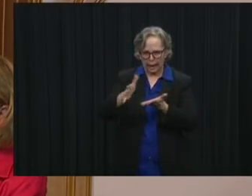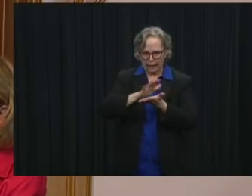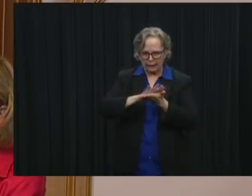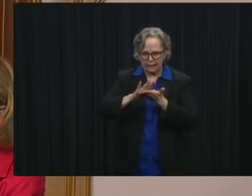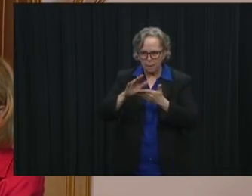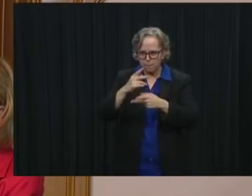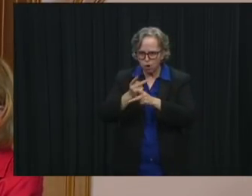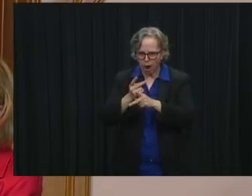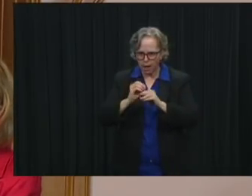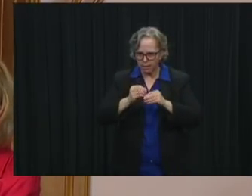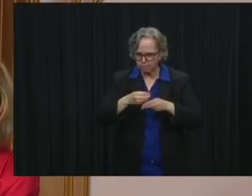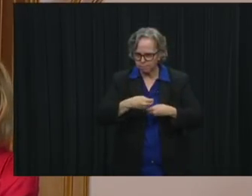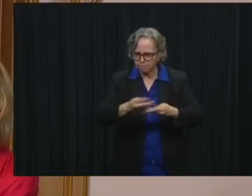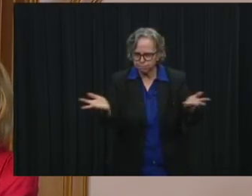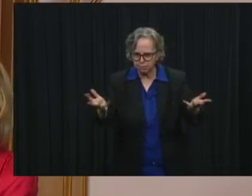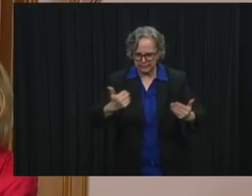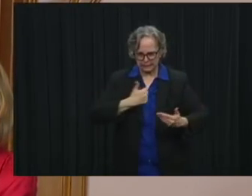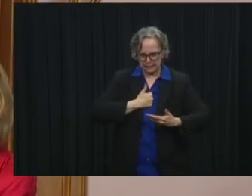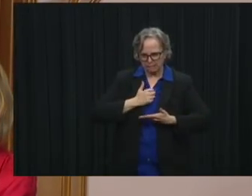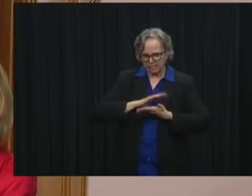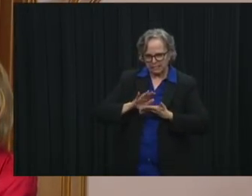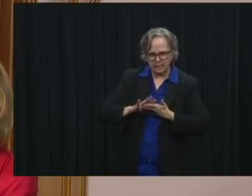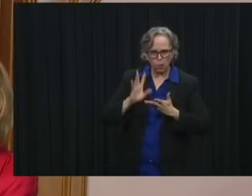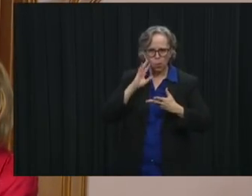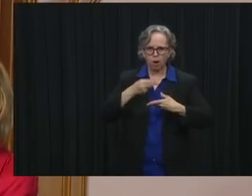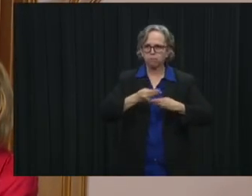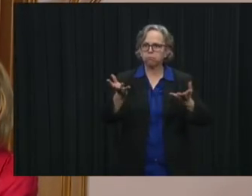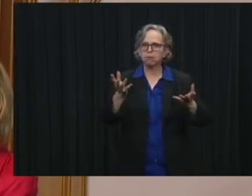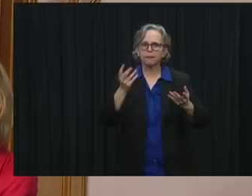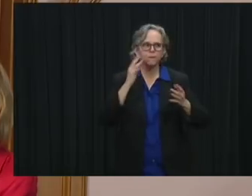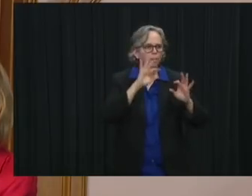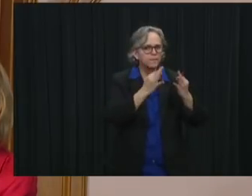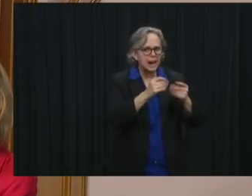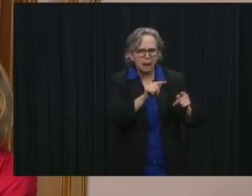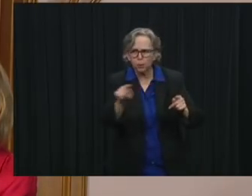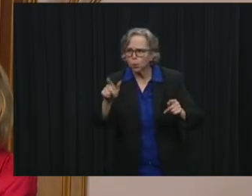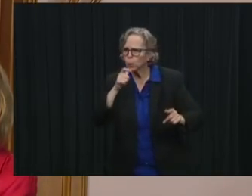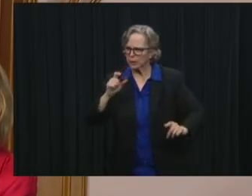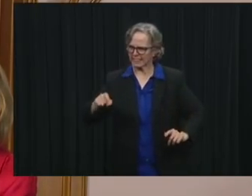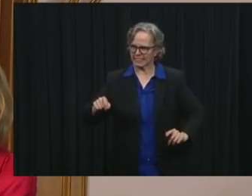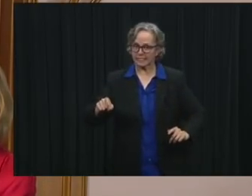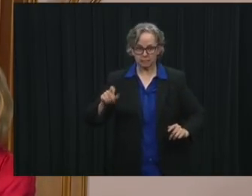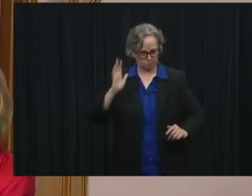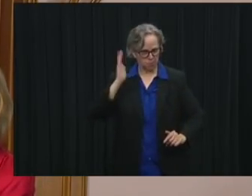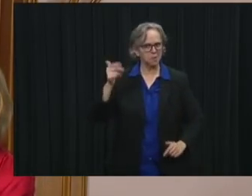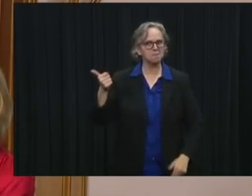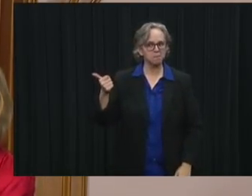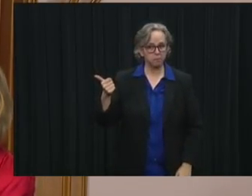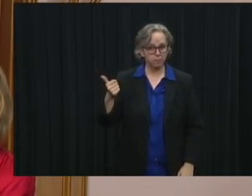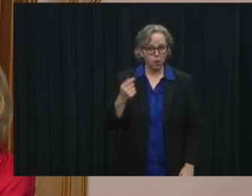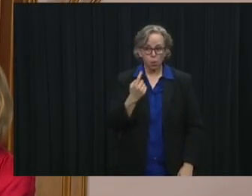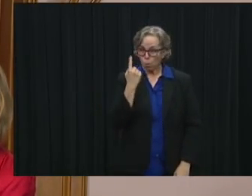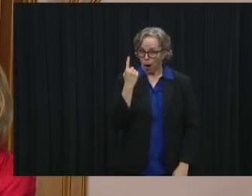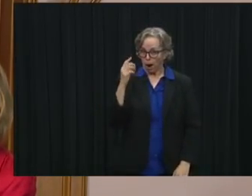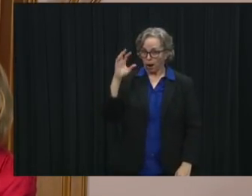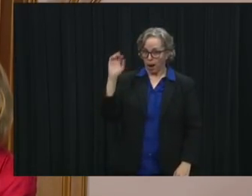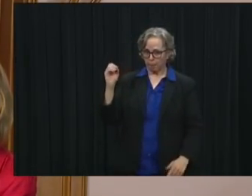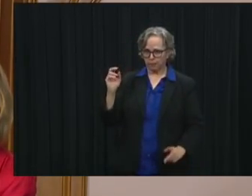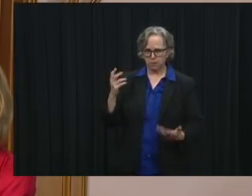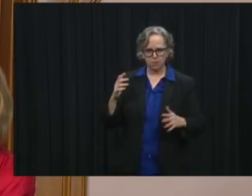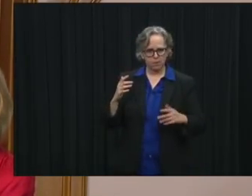doing this through Feeding America and a group that Fran and I are very, very familiar with down in Cincinnati, Matthew